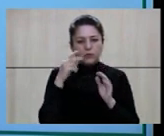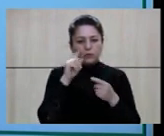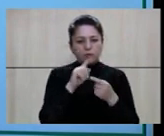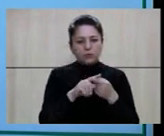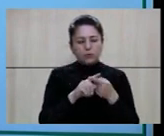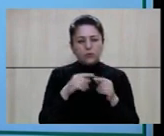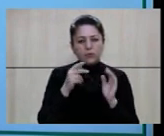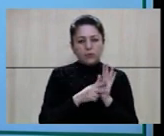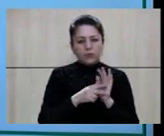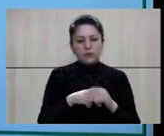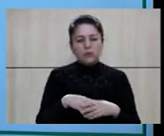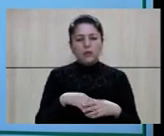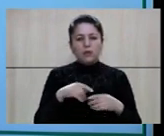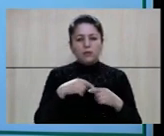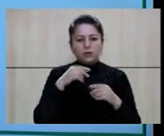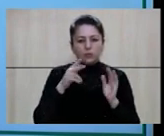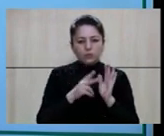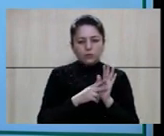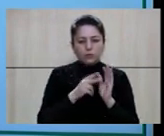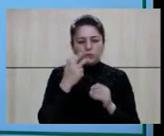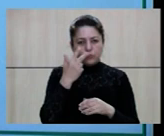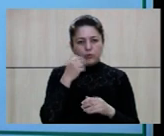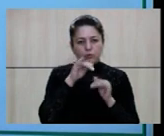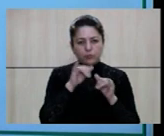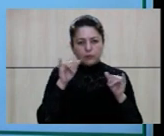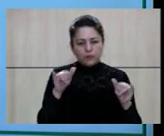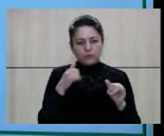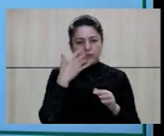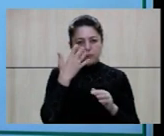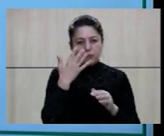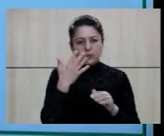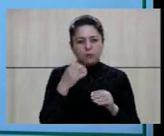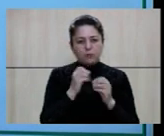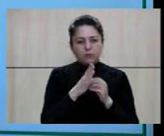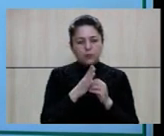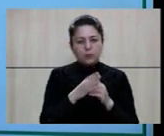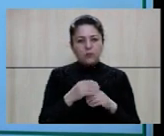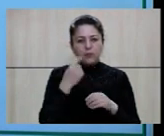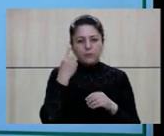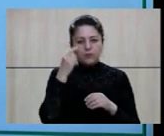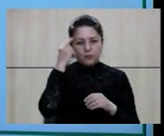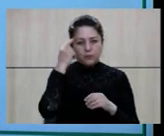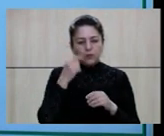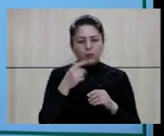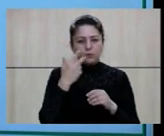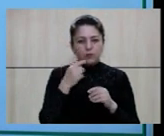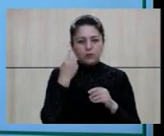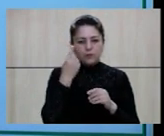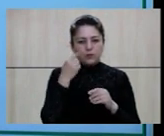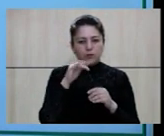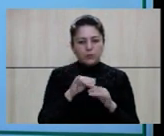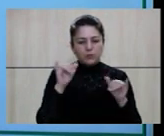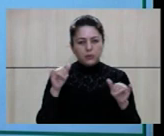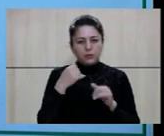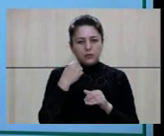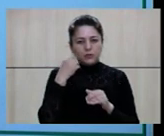Endi navbat 3 ga. 3 ni ko'paytirib chiqamiz. 3 ni 5 ga ko'paytirsak 15, 1 dildi. 3 ni 1 ga ko'paytirsak